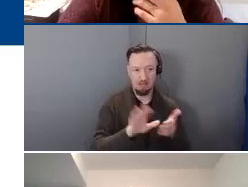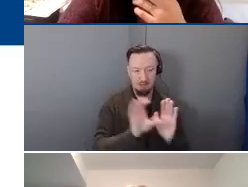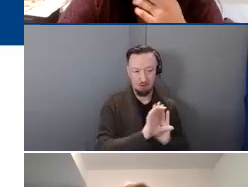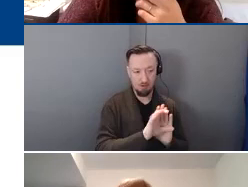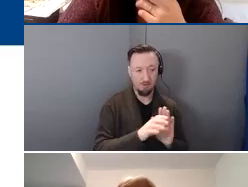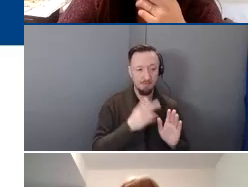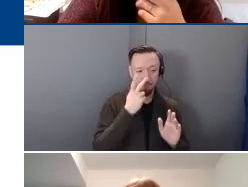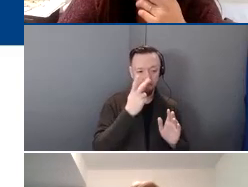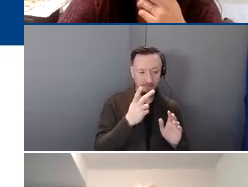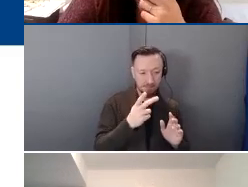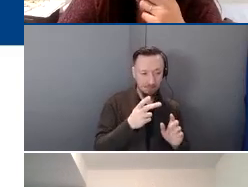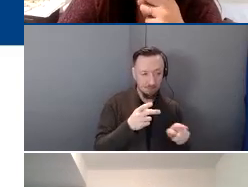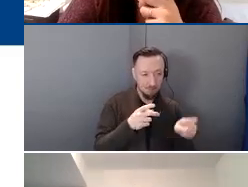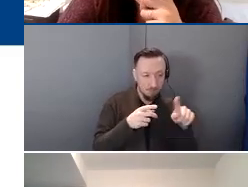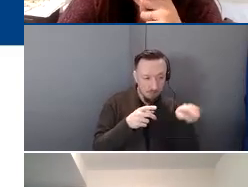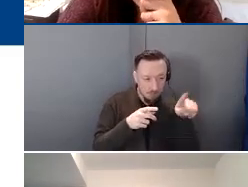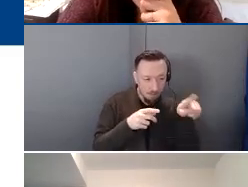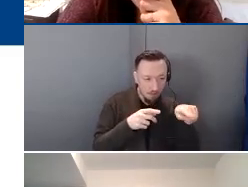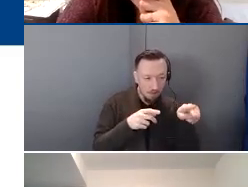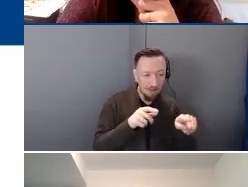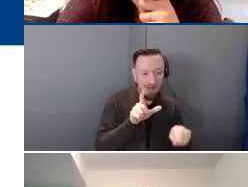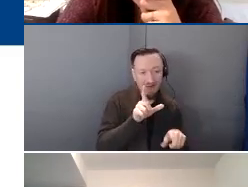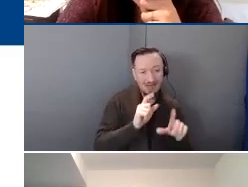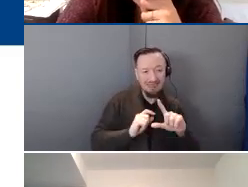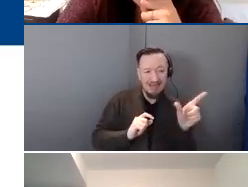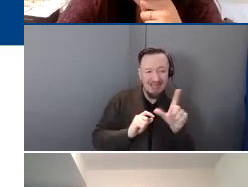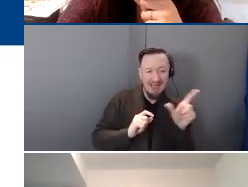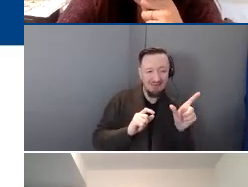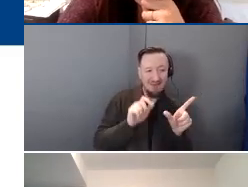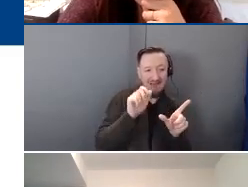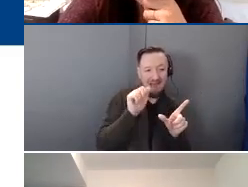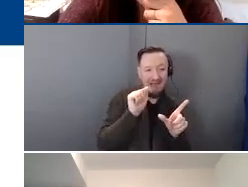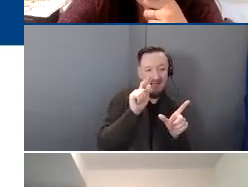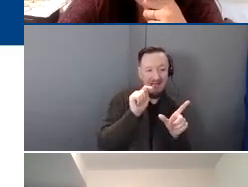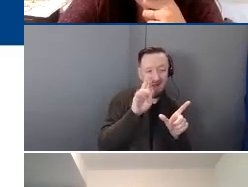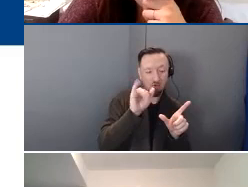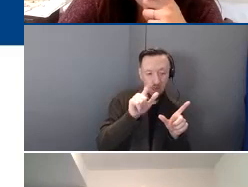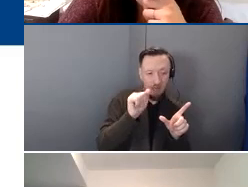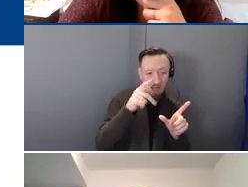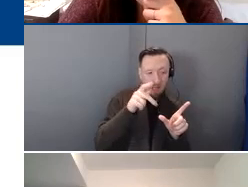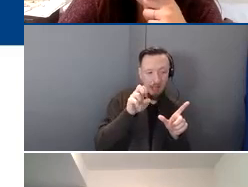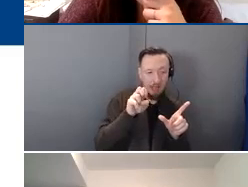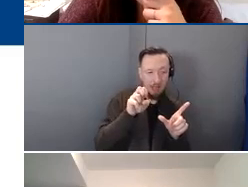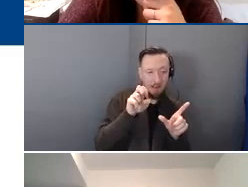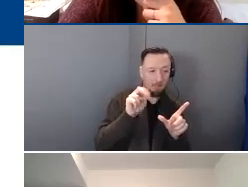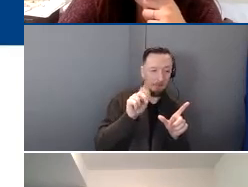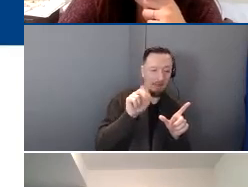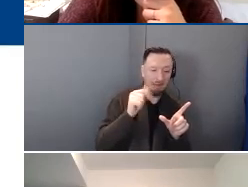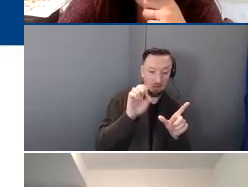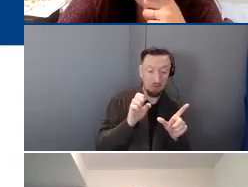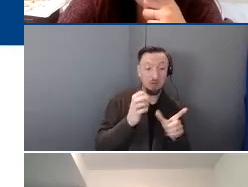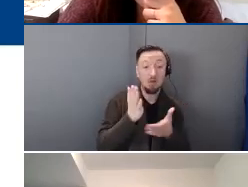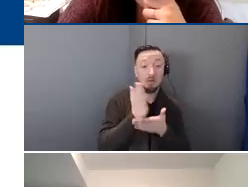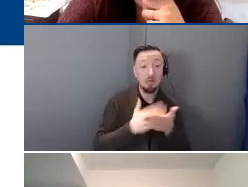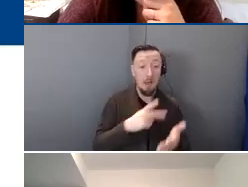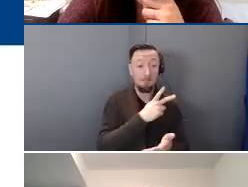this little, in this area, this is the left atrial appendage. And occasionally what can happen in some patients is that blood can